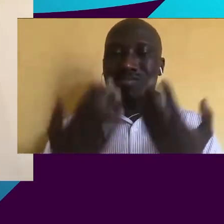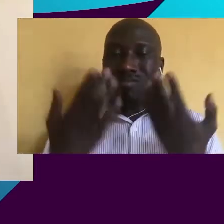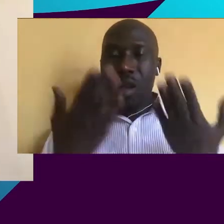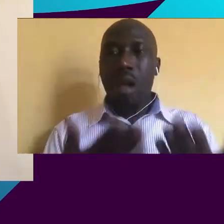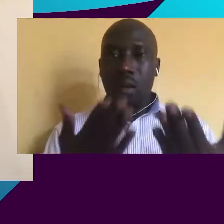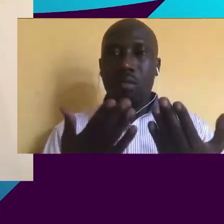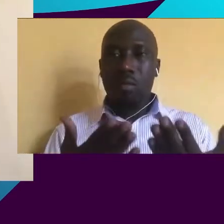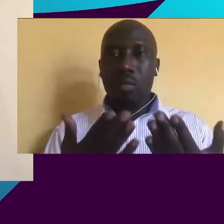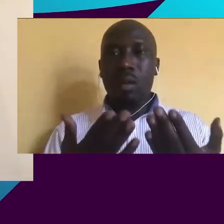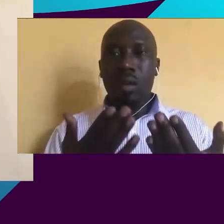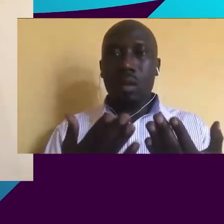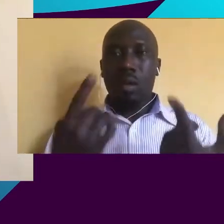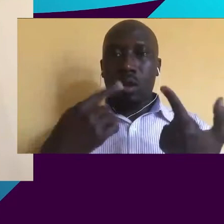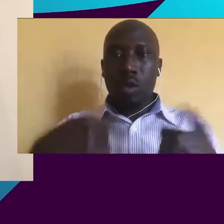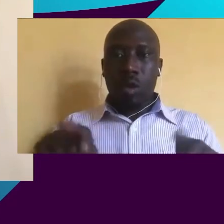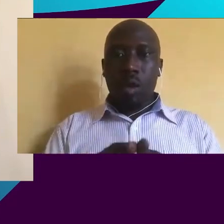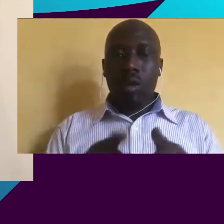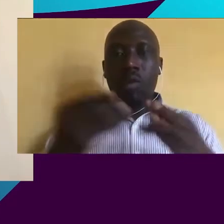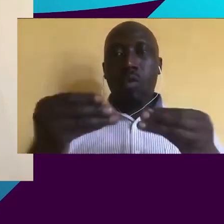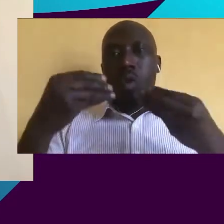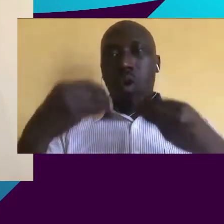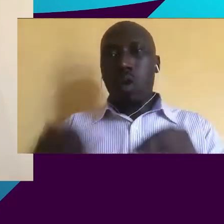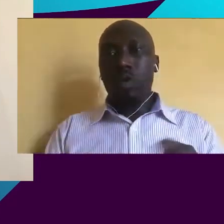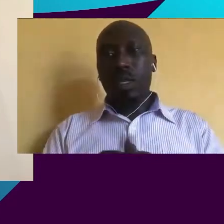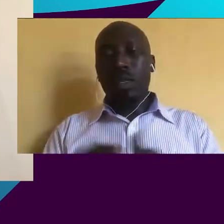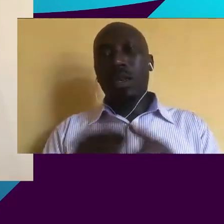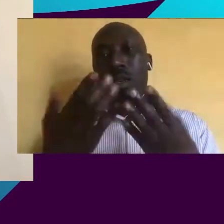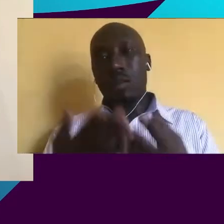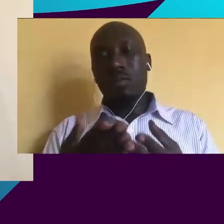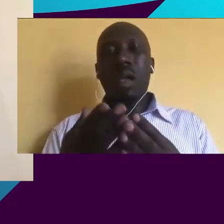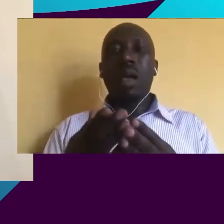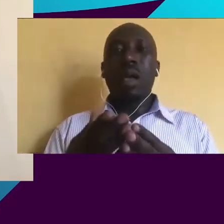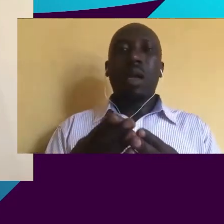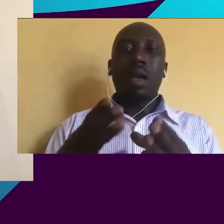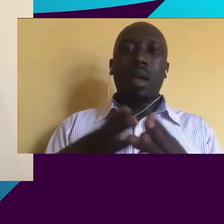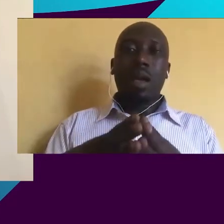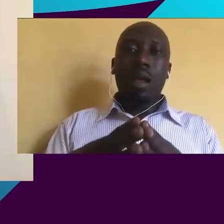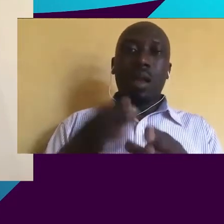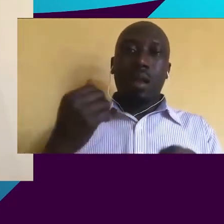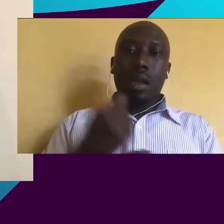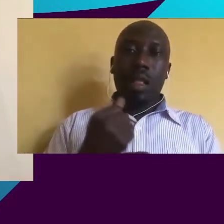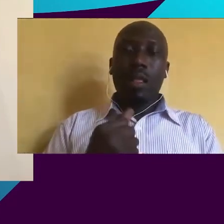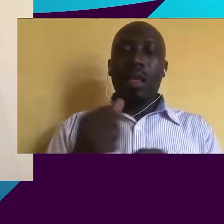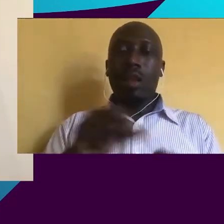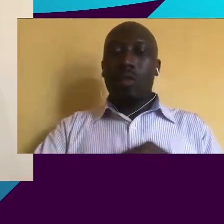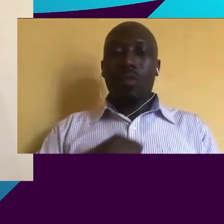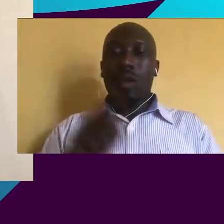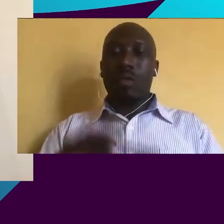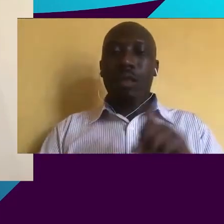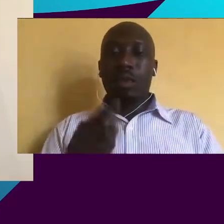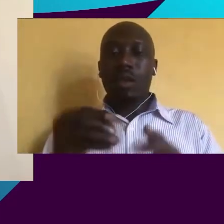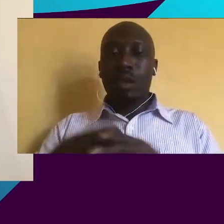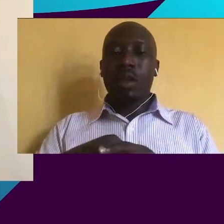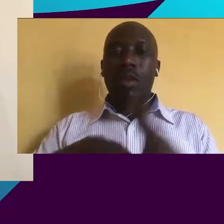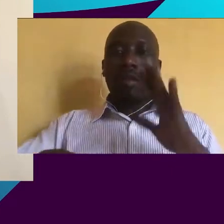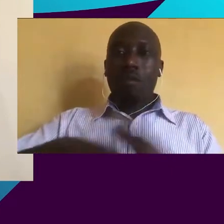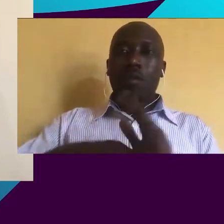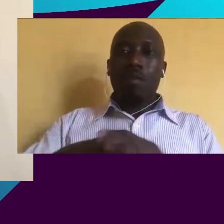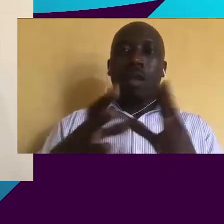we are really losing out on the number of girls and women which are participating. And also, I want to talk